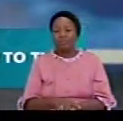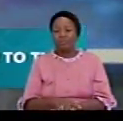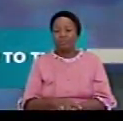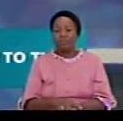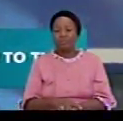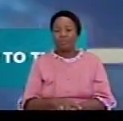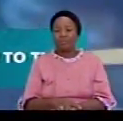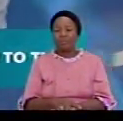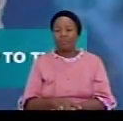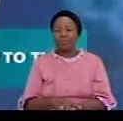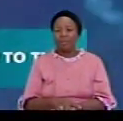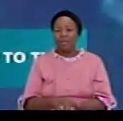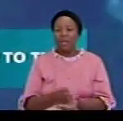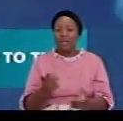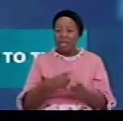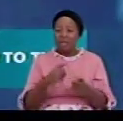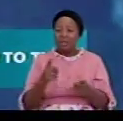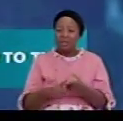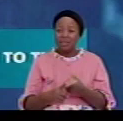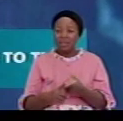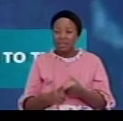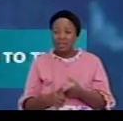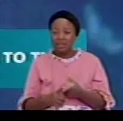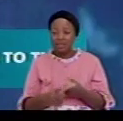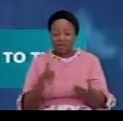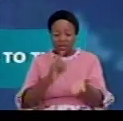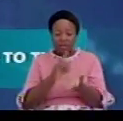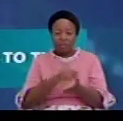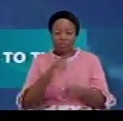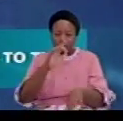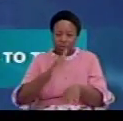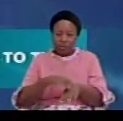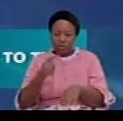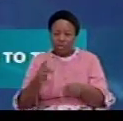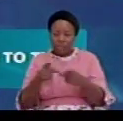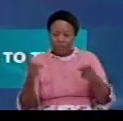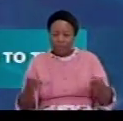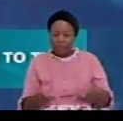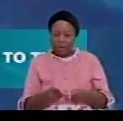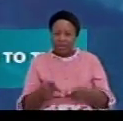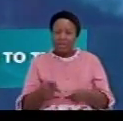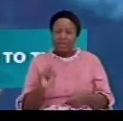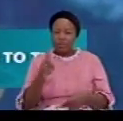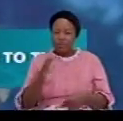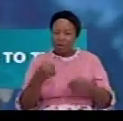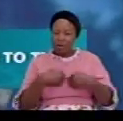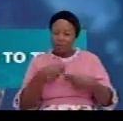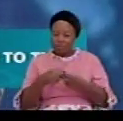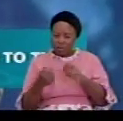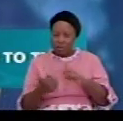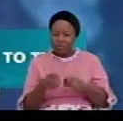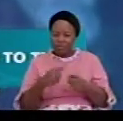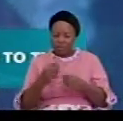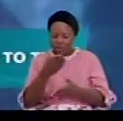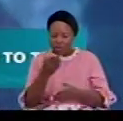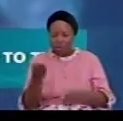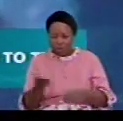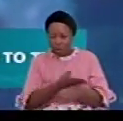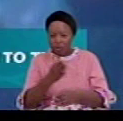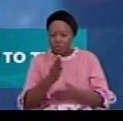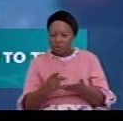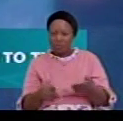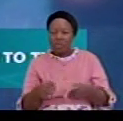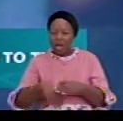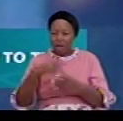And then he's going to touch the place where you have. He's going to cut something out there.